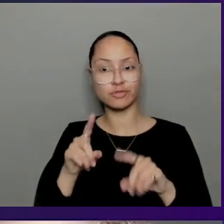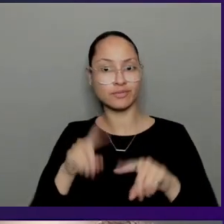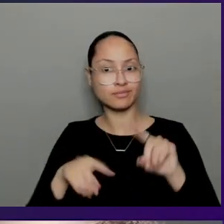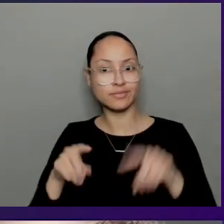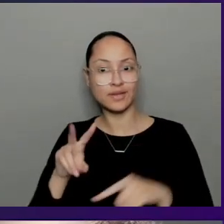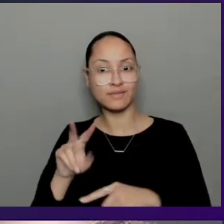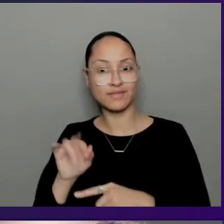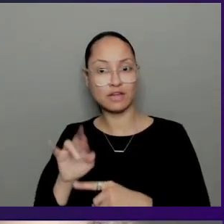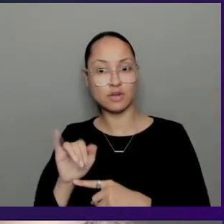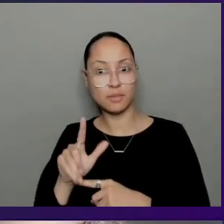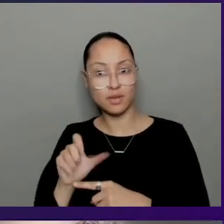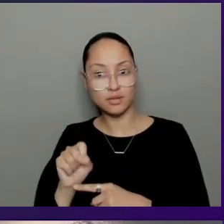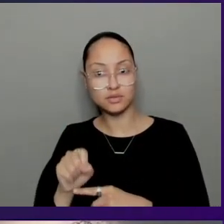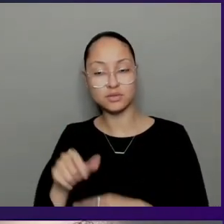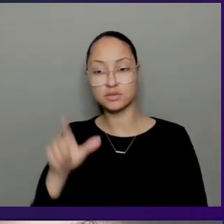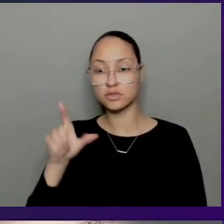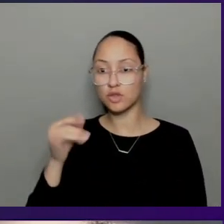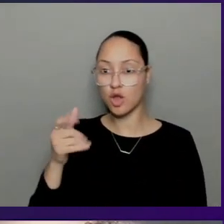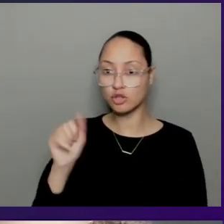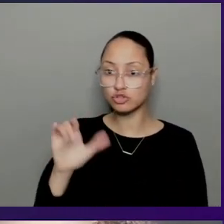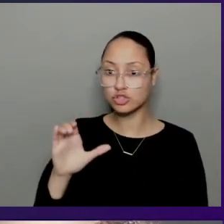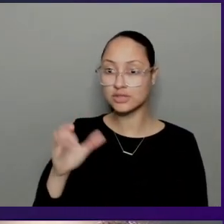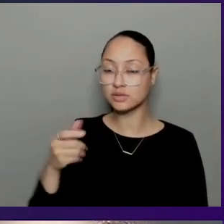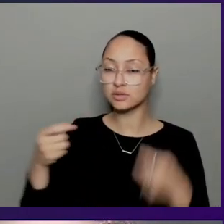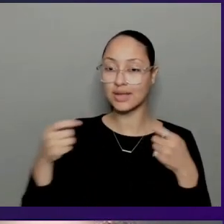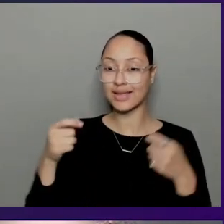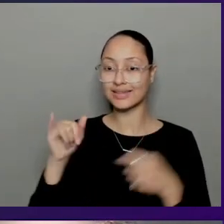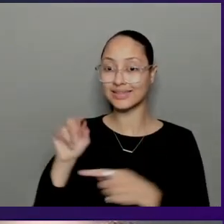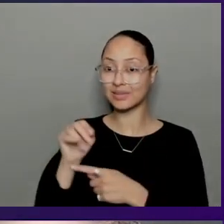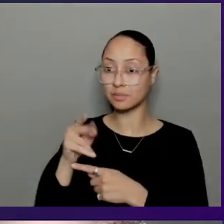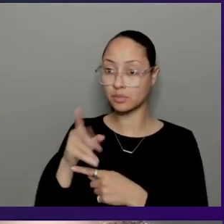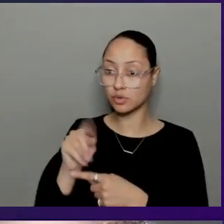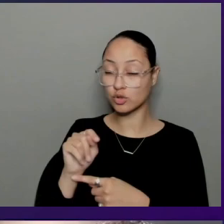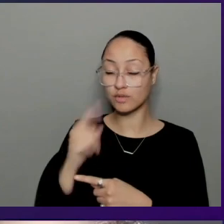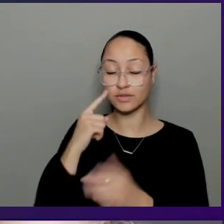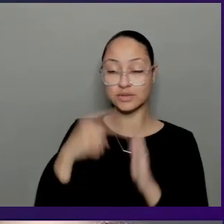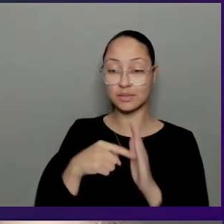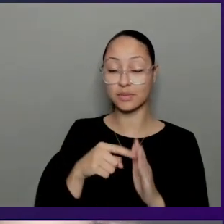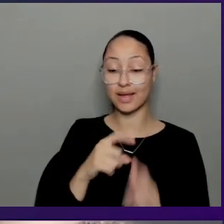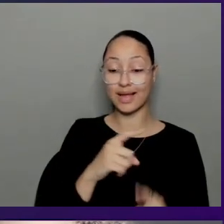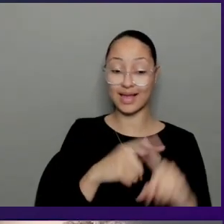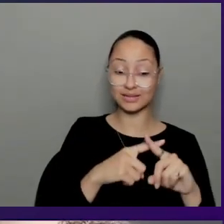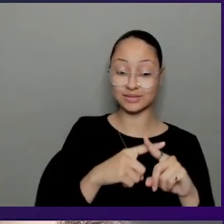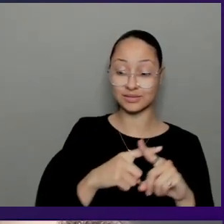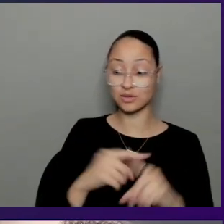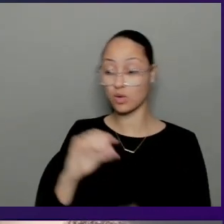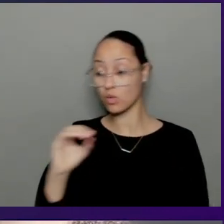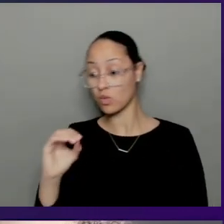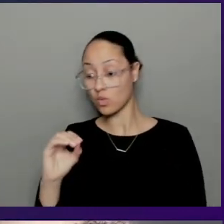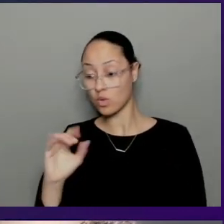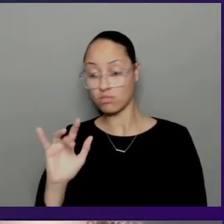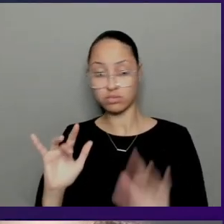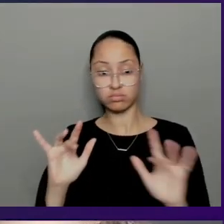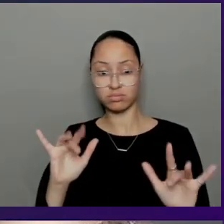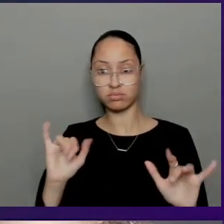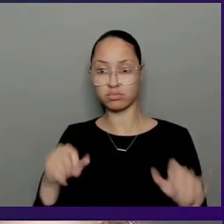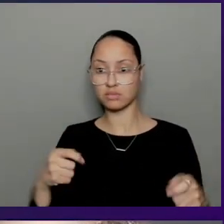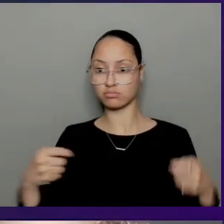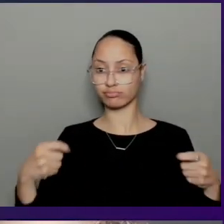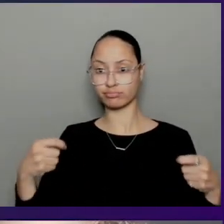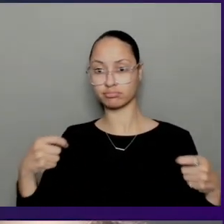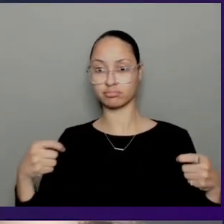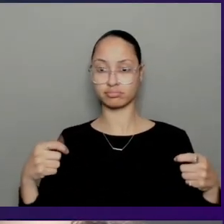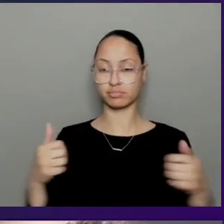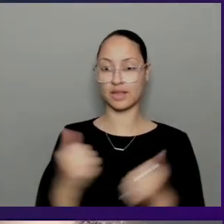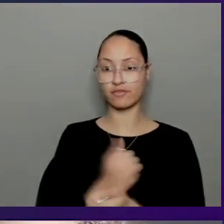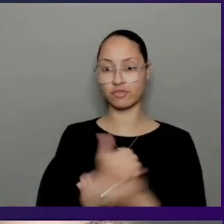handle input, so for placing X's and O's, and the game logic to manage the turn, and to verify if a